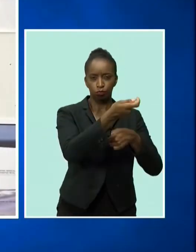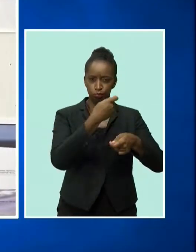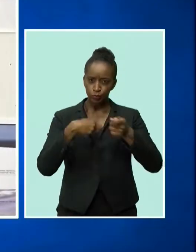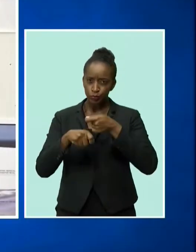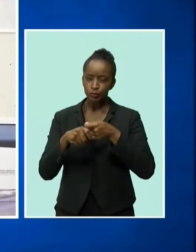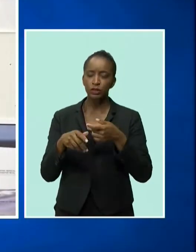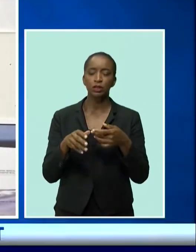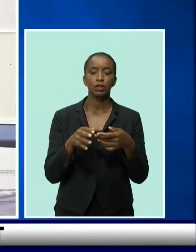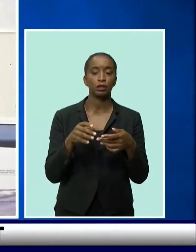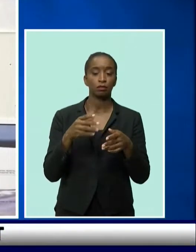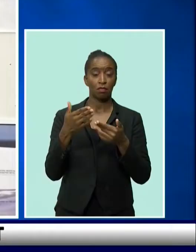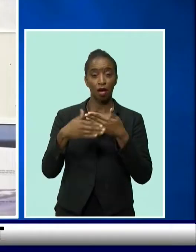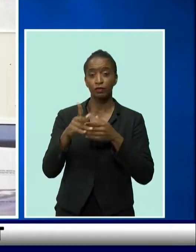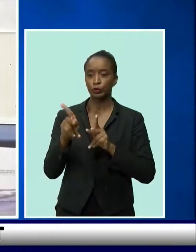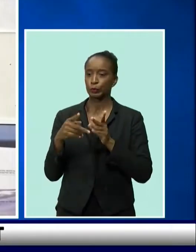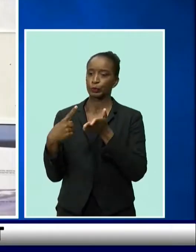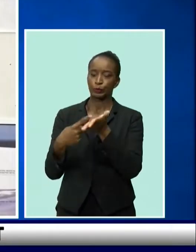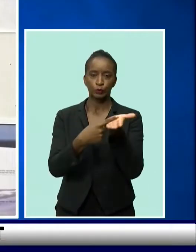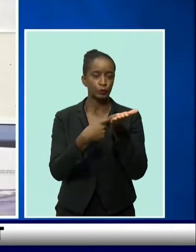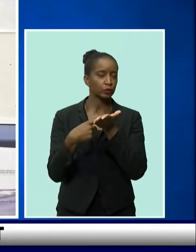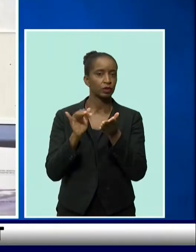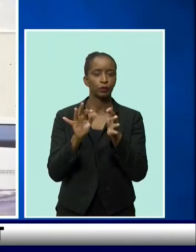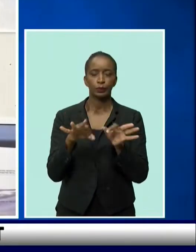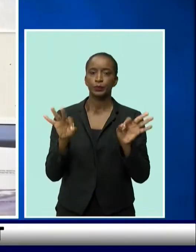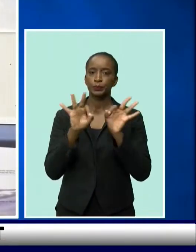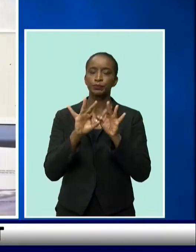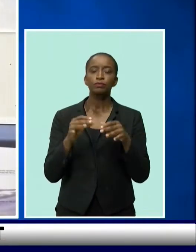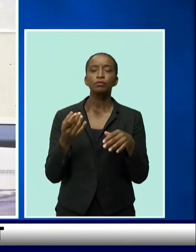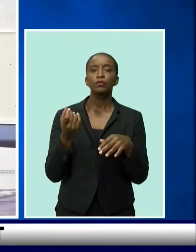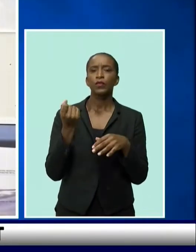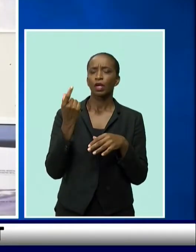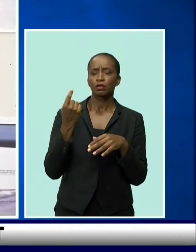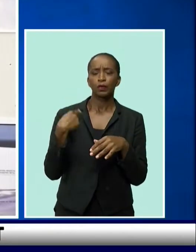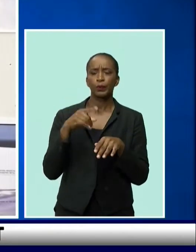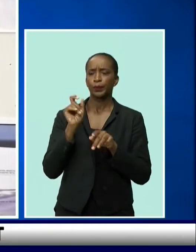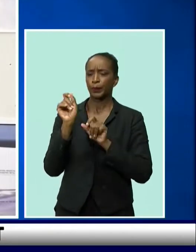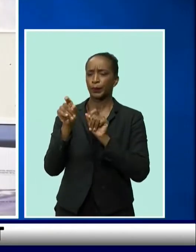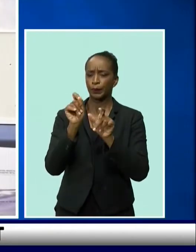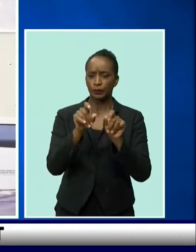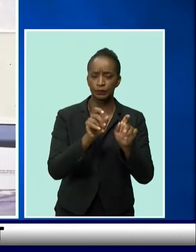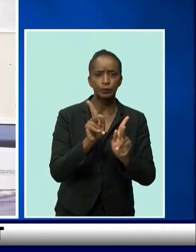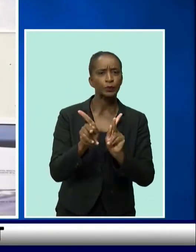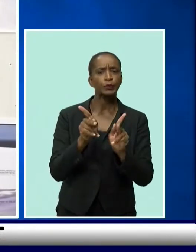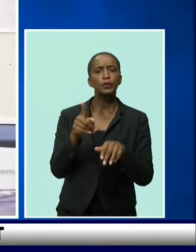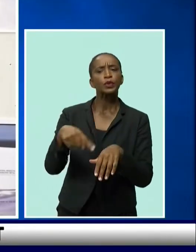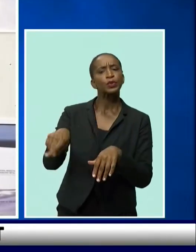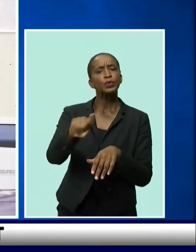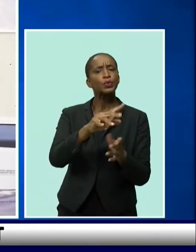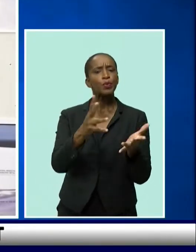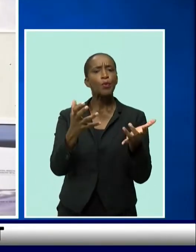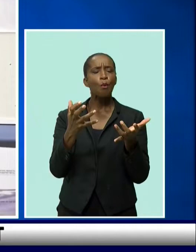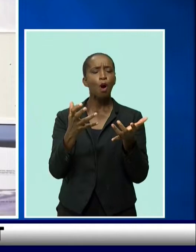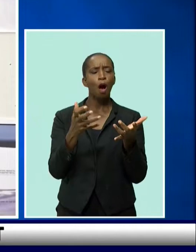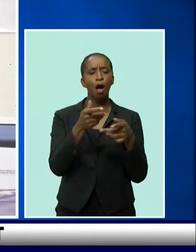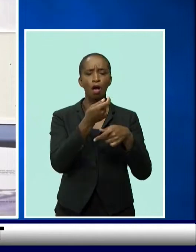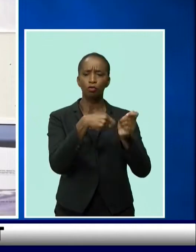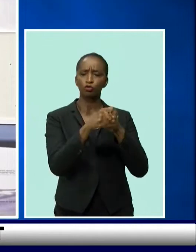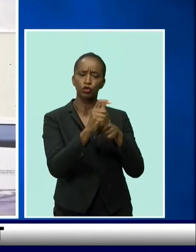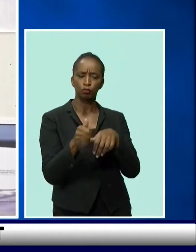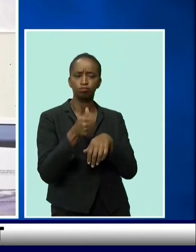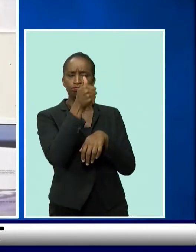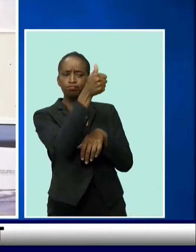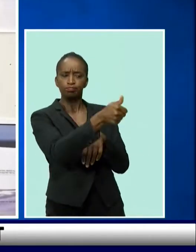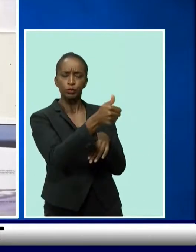context of the season of emancipation, we started prior to ask Barbadians what they would like to see